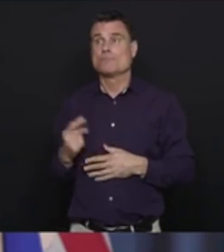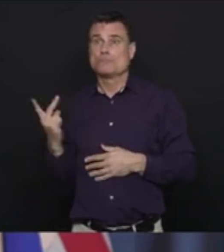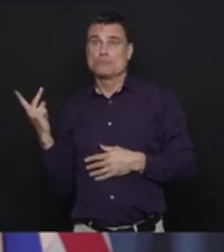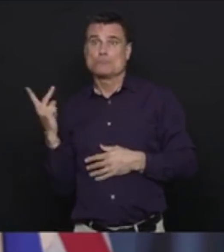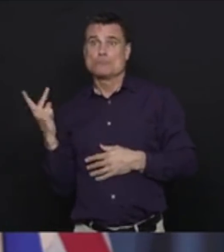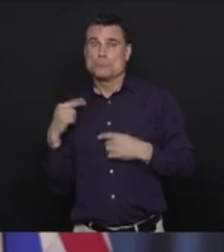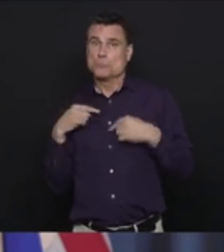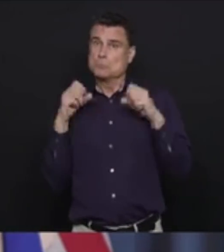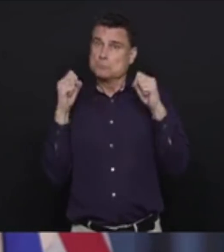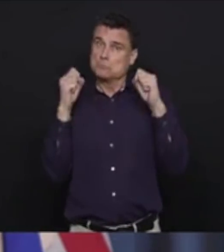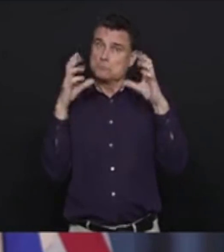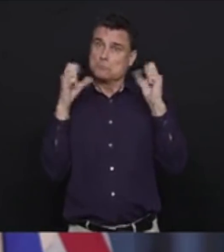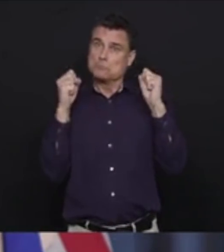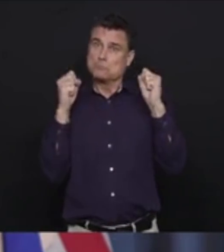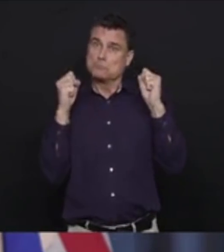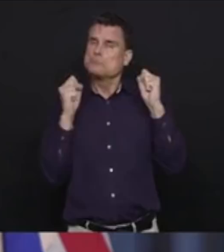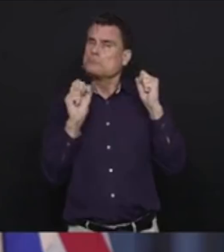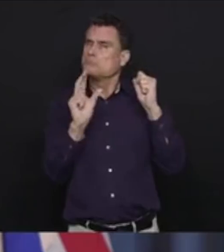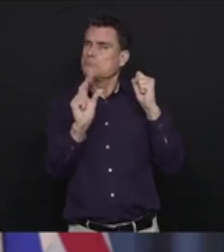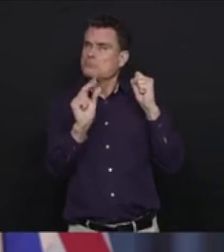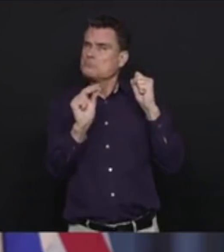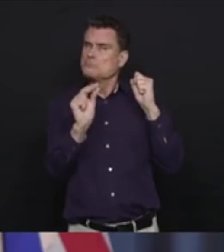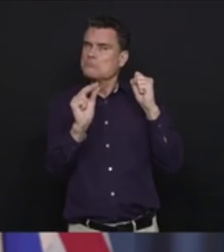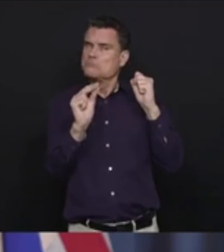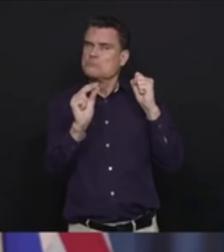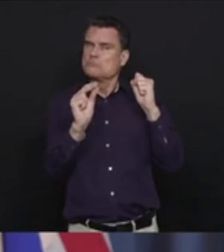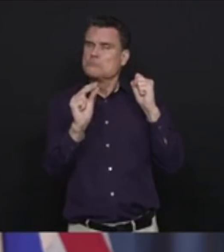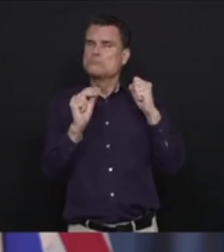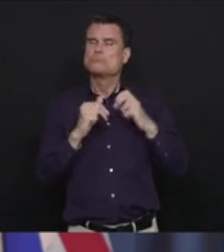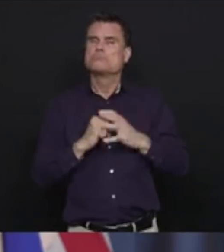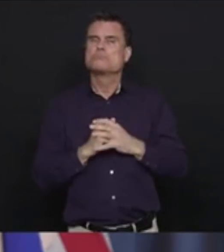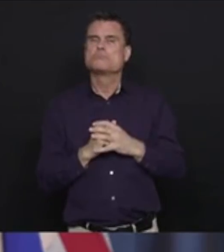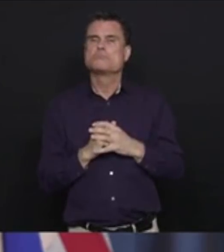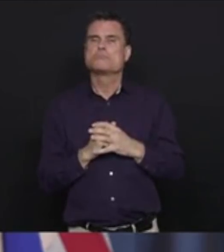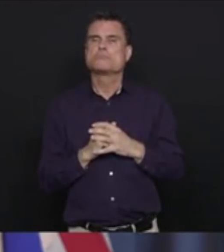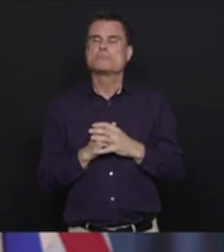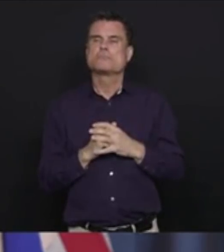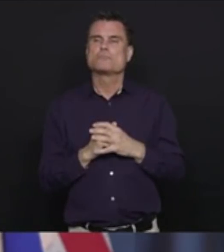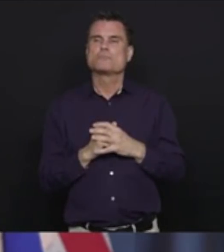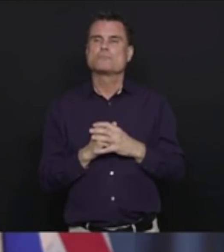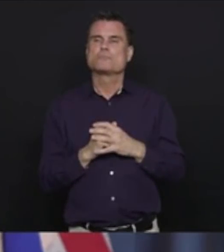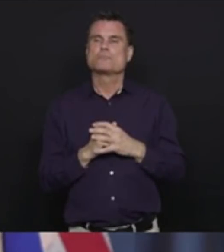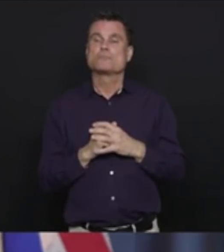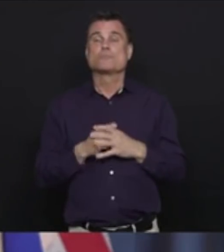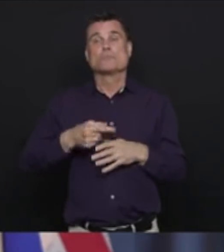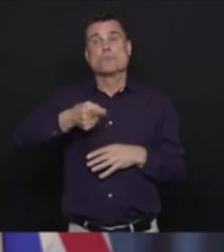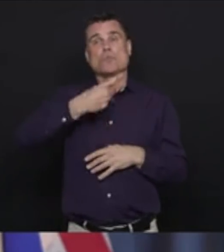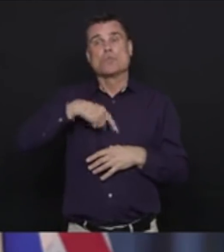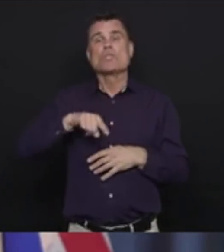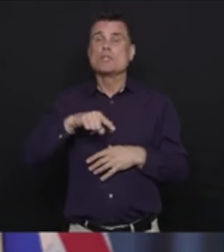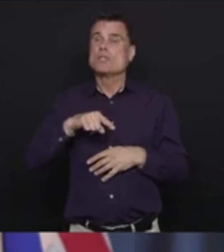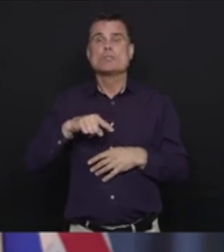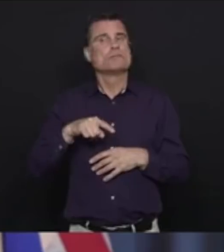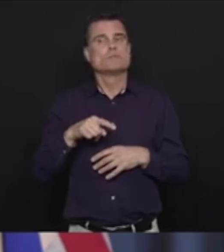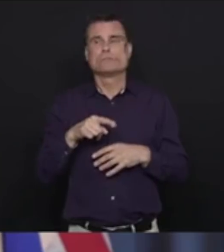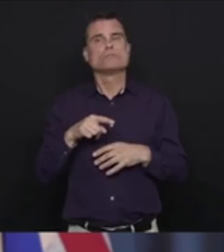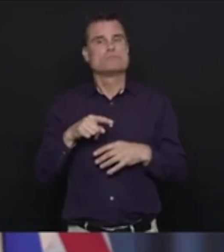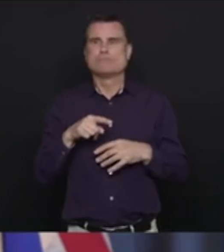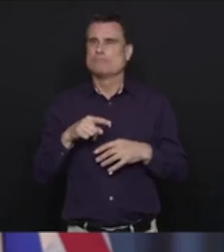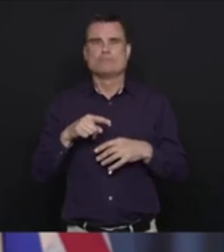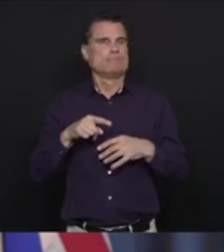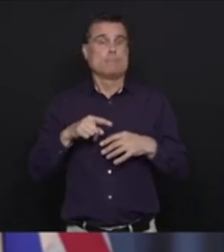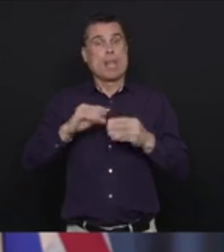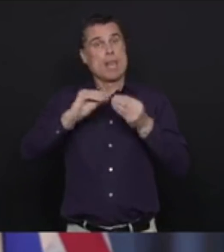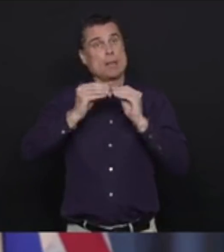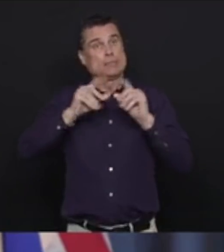homes. We're continuing to do, as you say, a high volume of tests, and we're targeting the testing on people that are